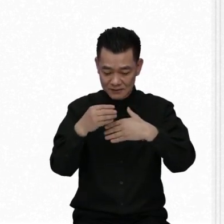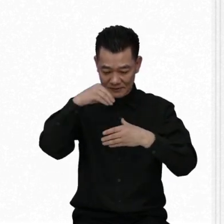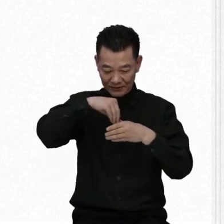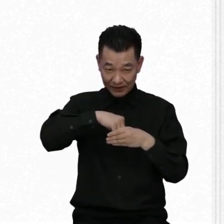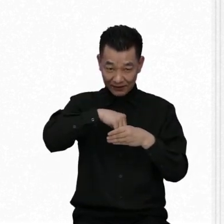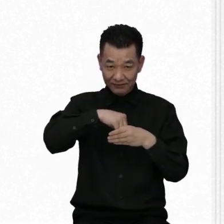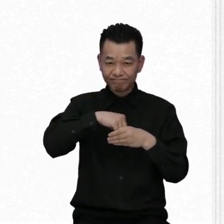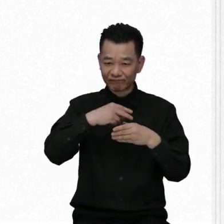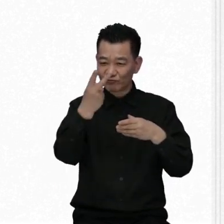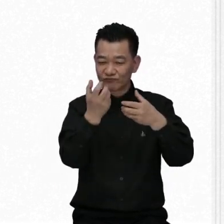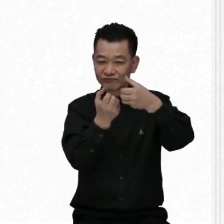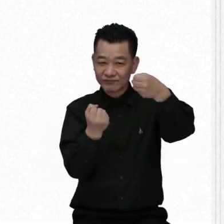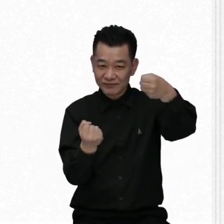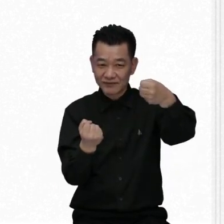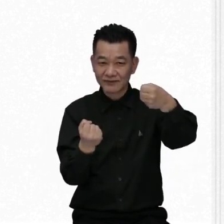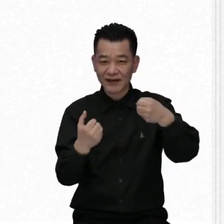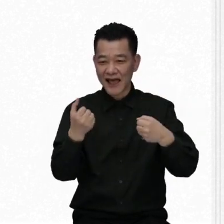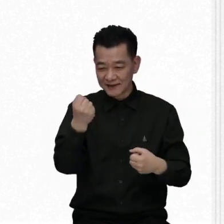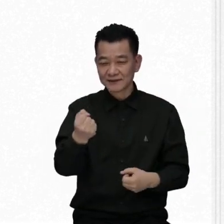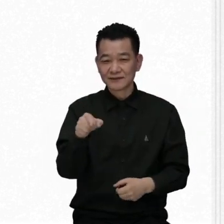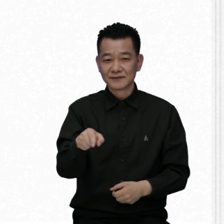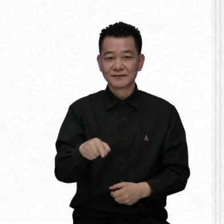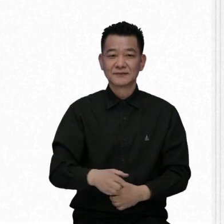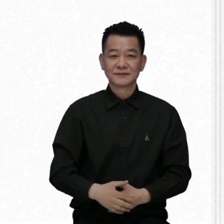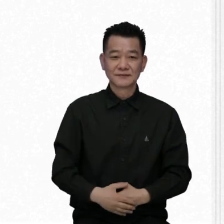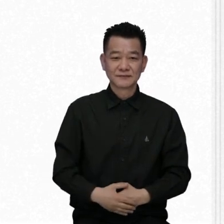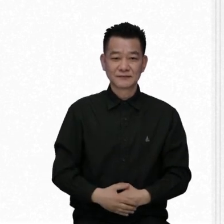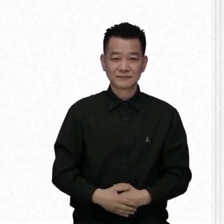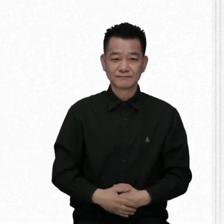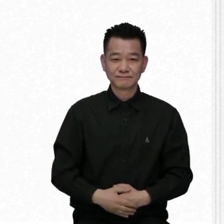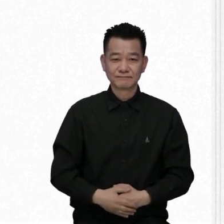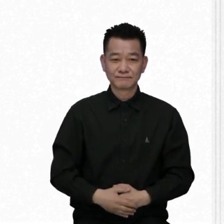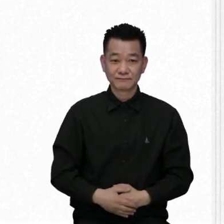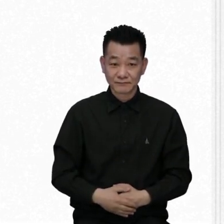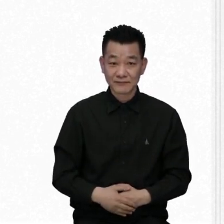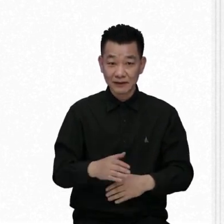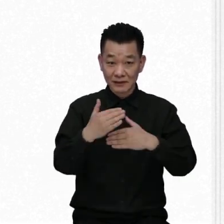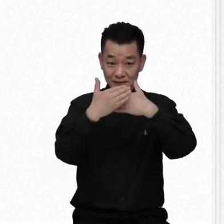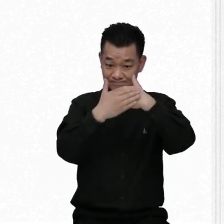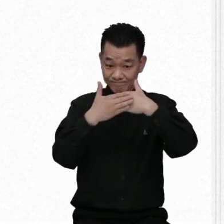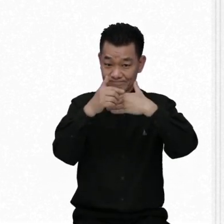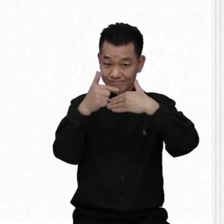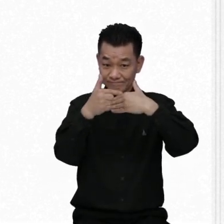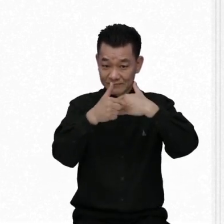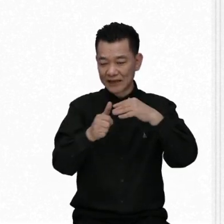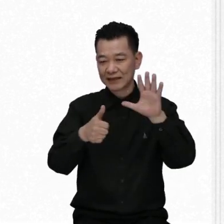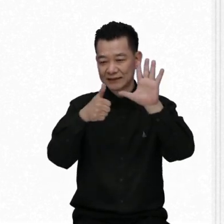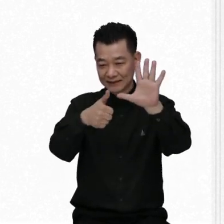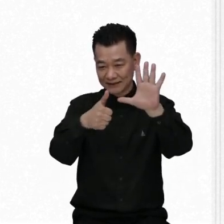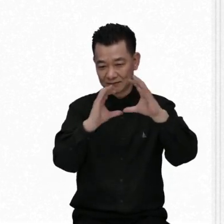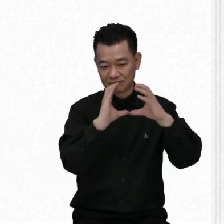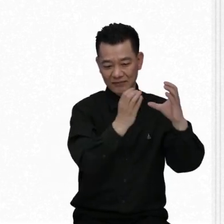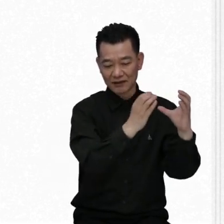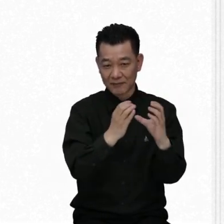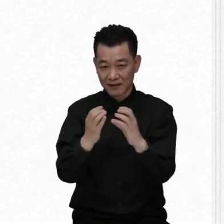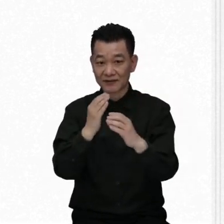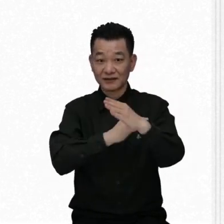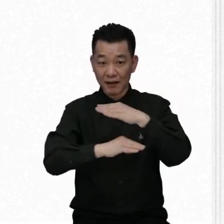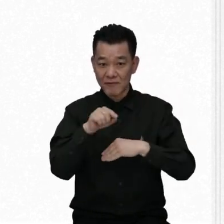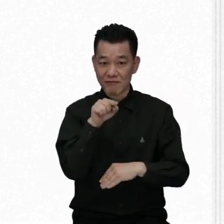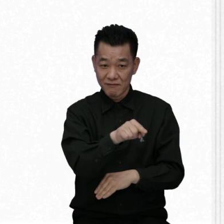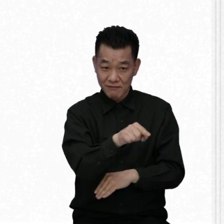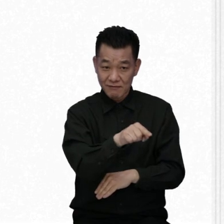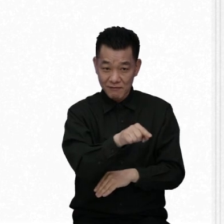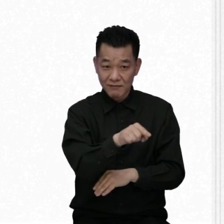of external bodily functions and disability of internal organs. Disability of external bodily functions consists